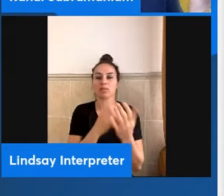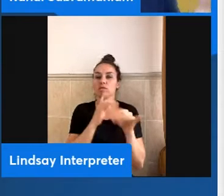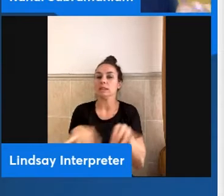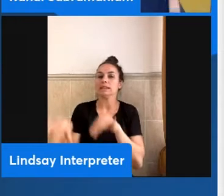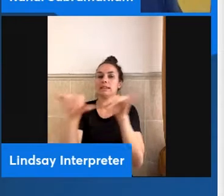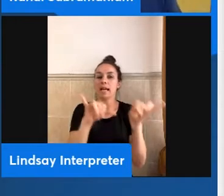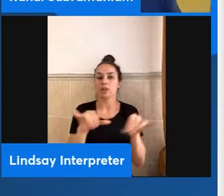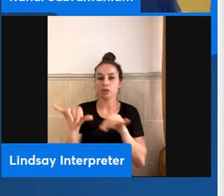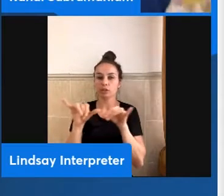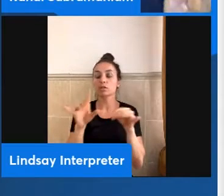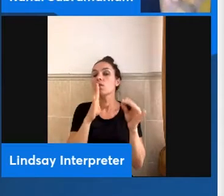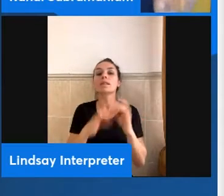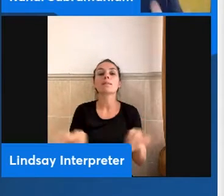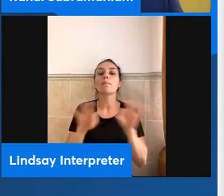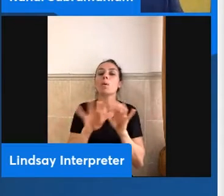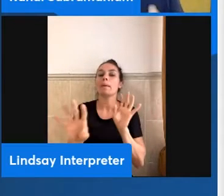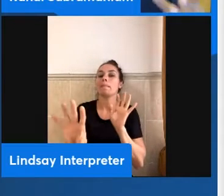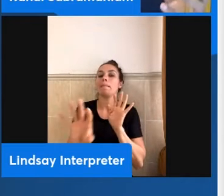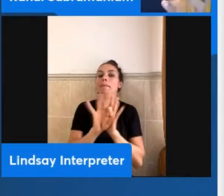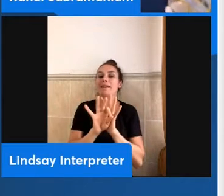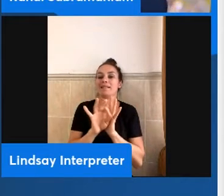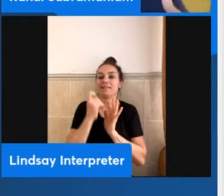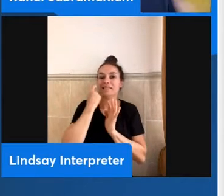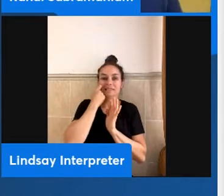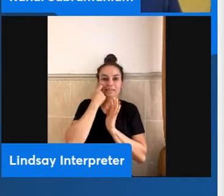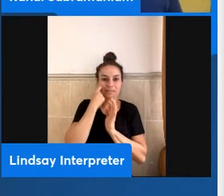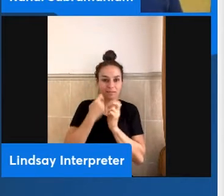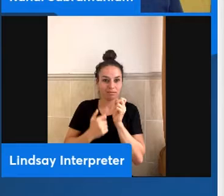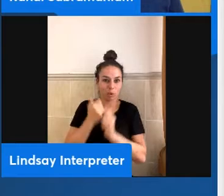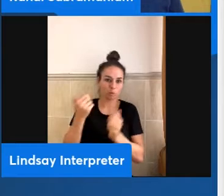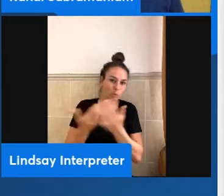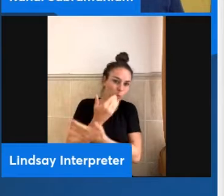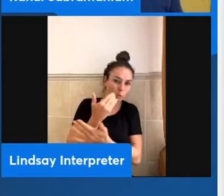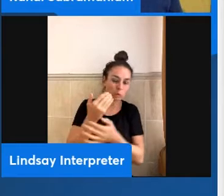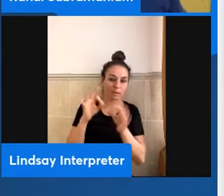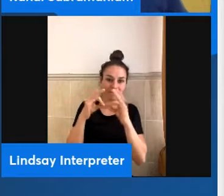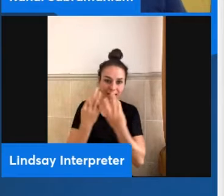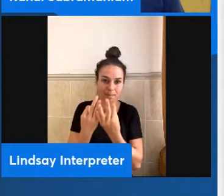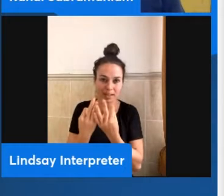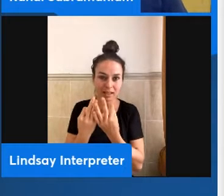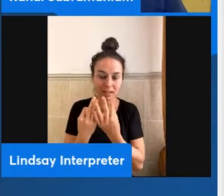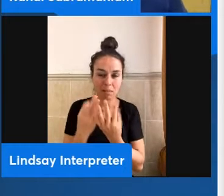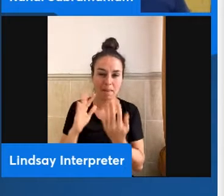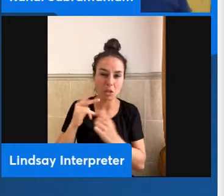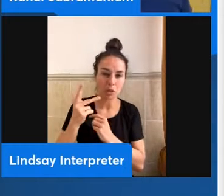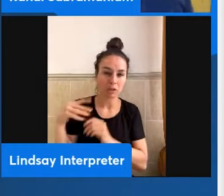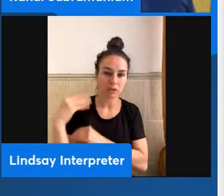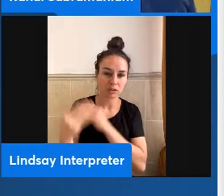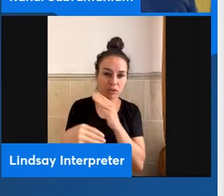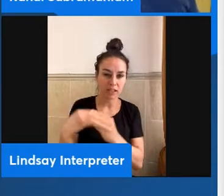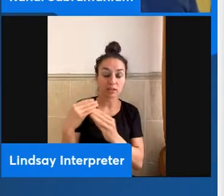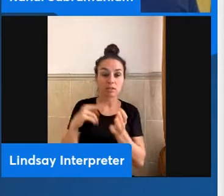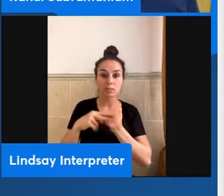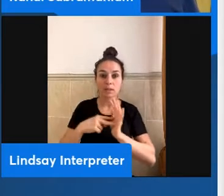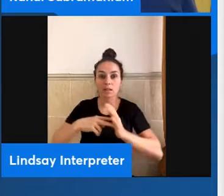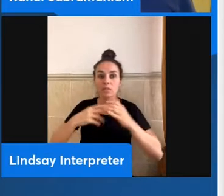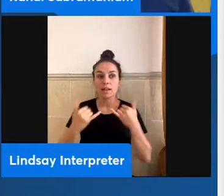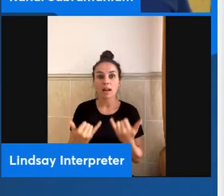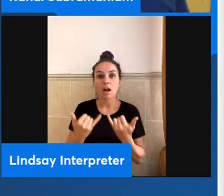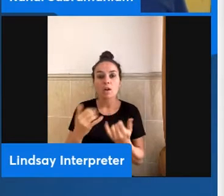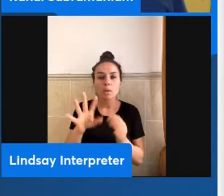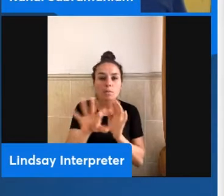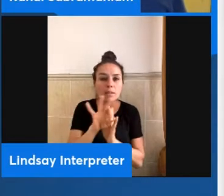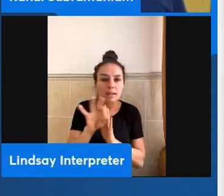say pick the latest latest generation of instances. So right now, you're going with the T4,